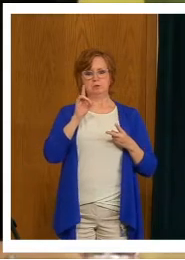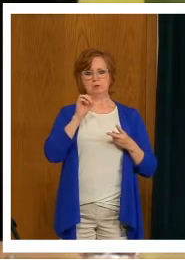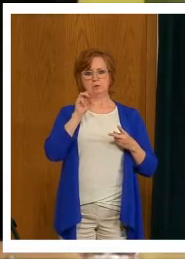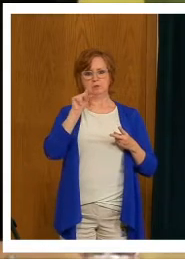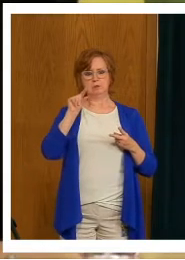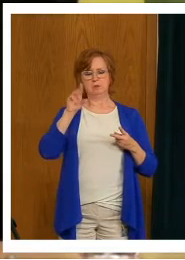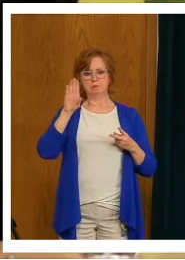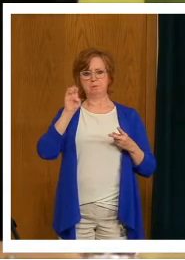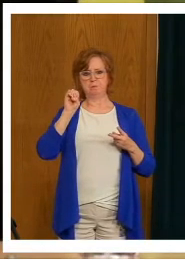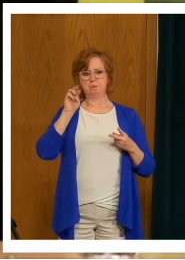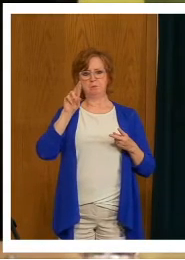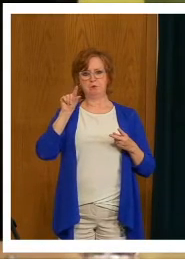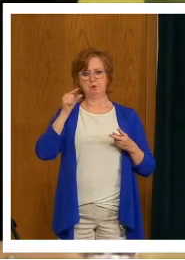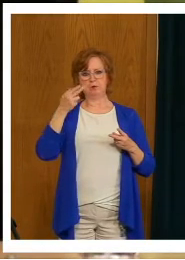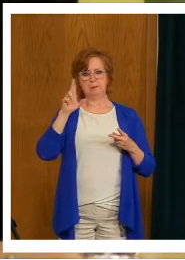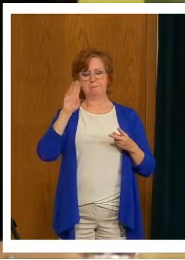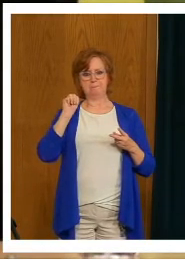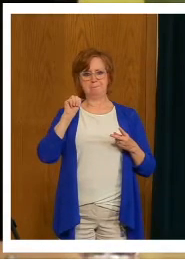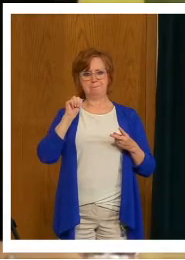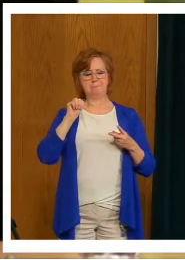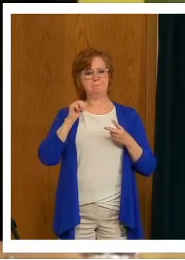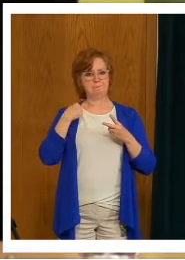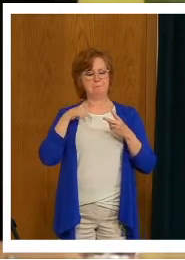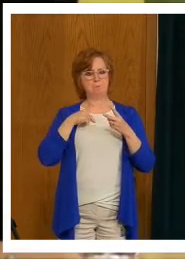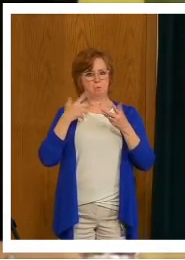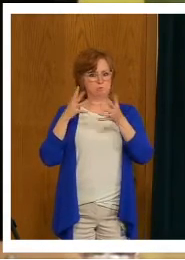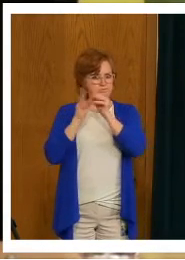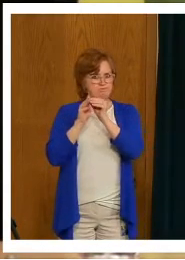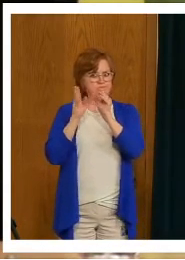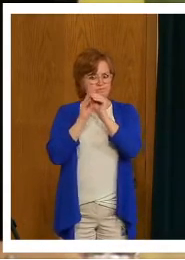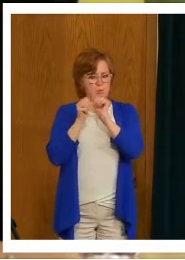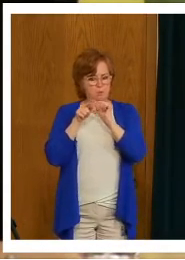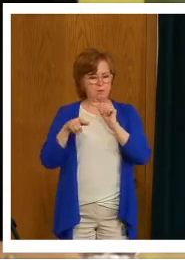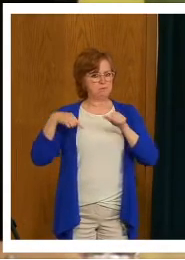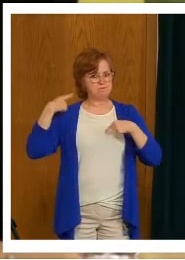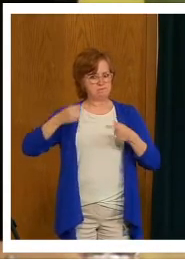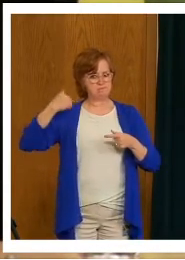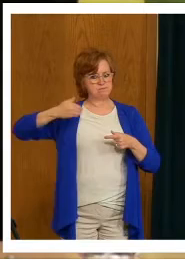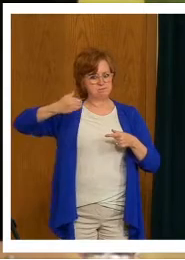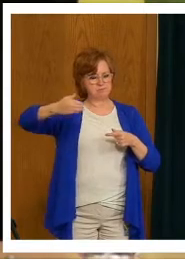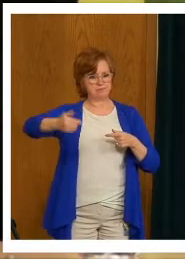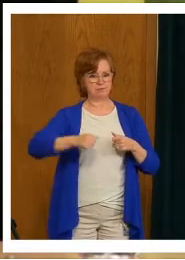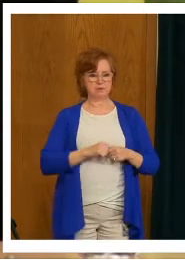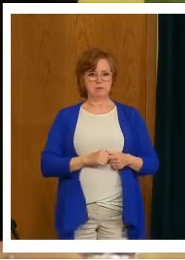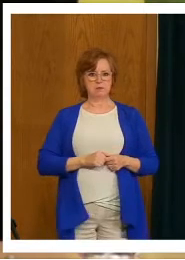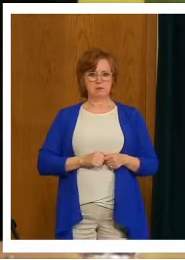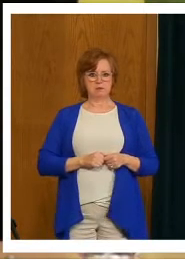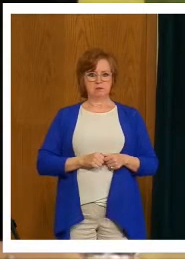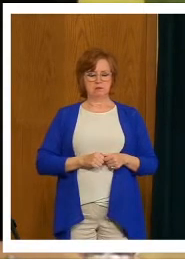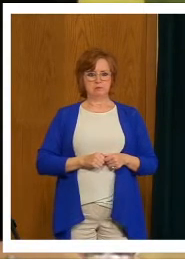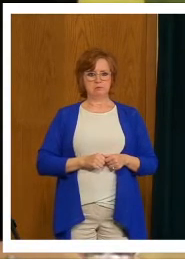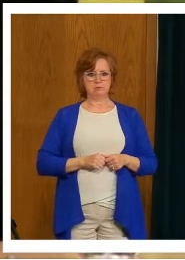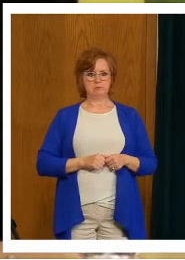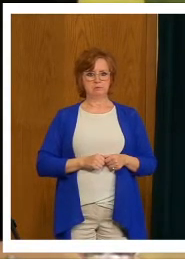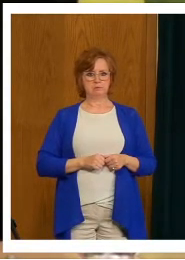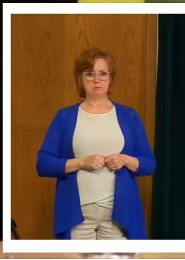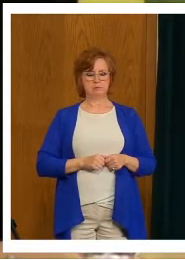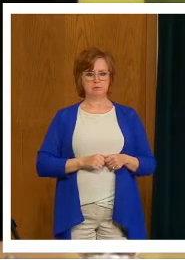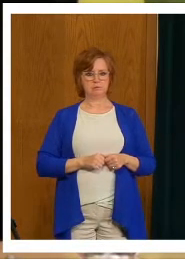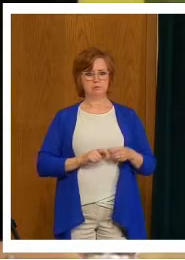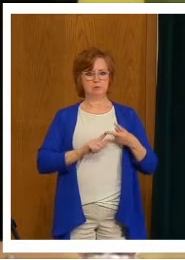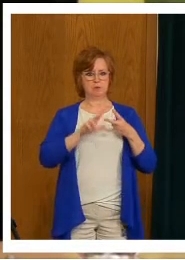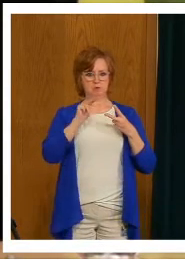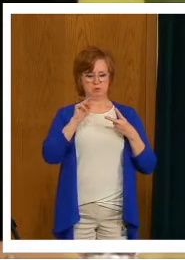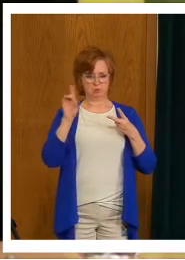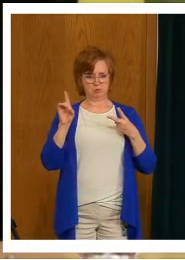who we had a number of discussions with on this topic. We were very supportive of them moving forward, North Dakota